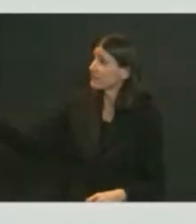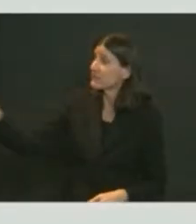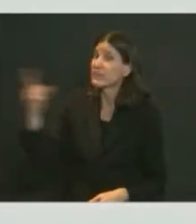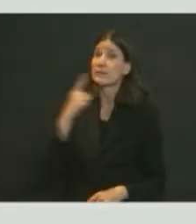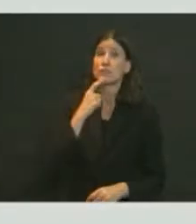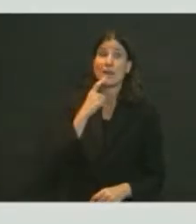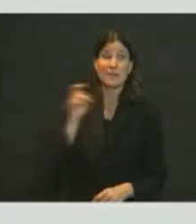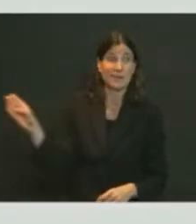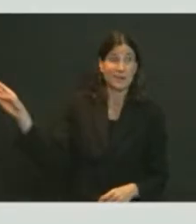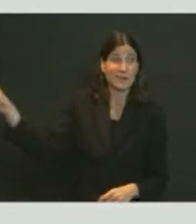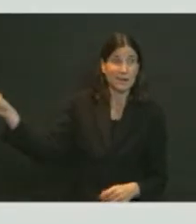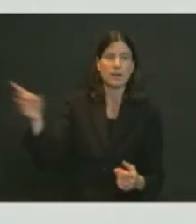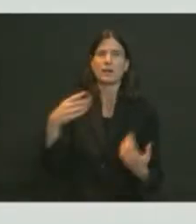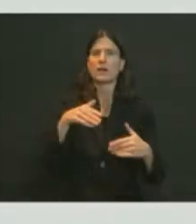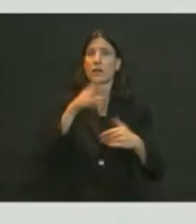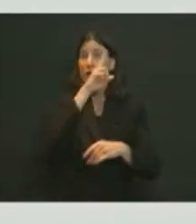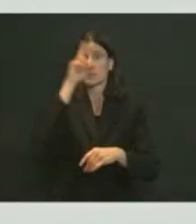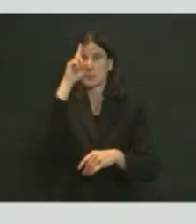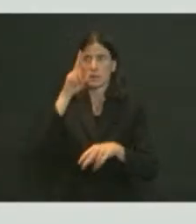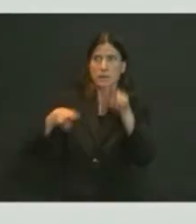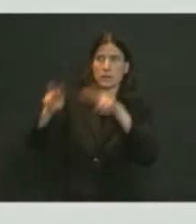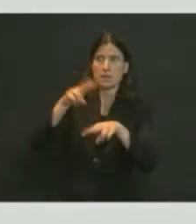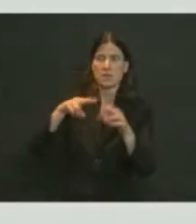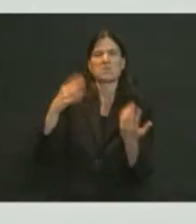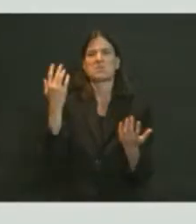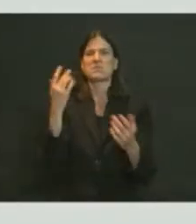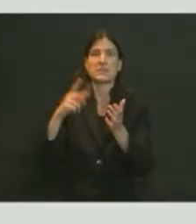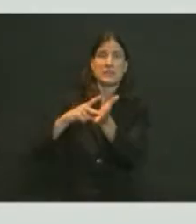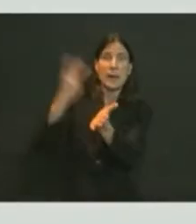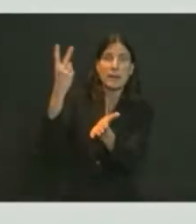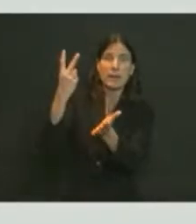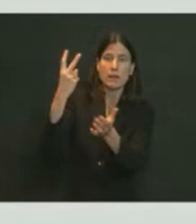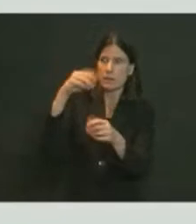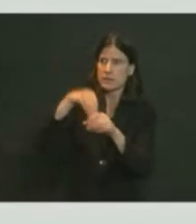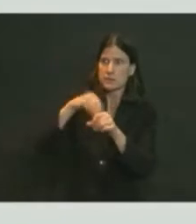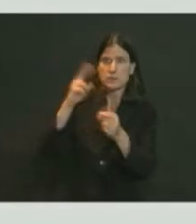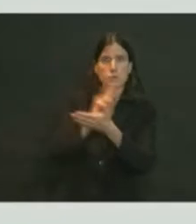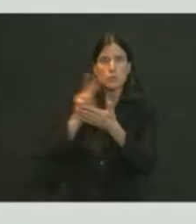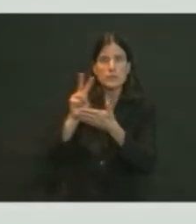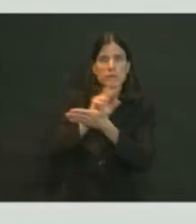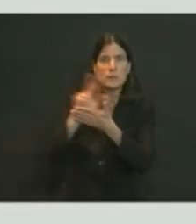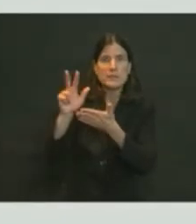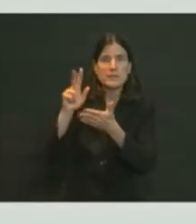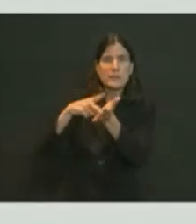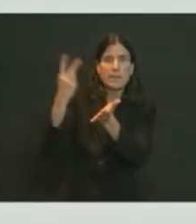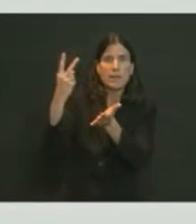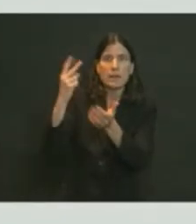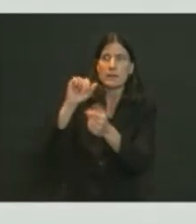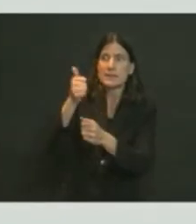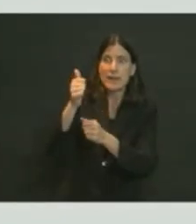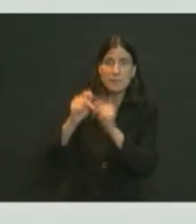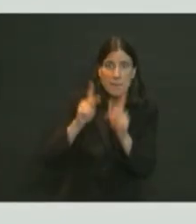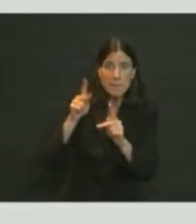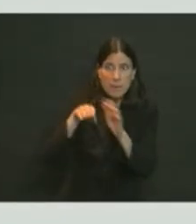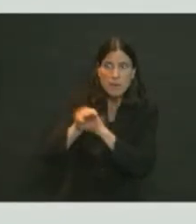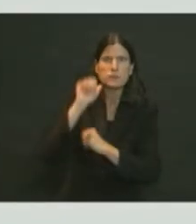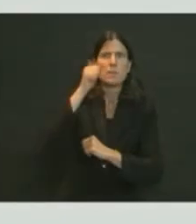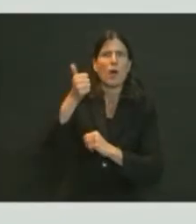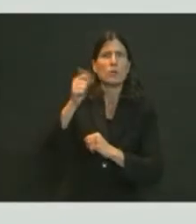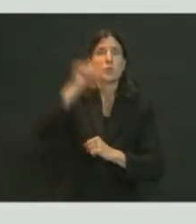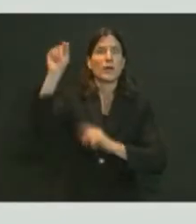putting restrictions back in place, because it could mean we're in a bad place and our hospitals will get overwhelmed. So I would